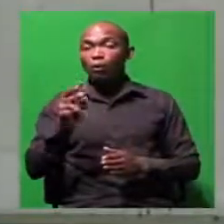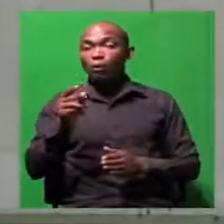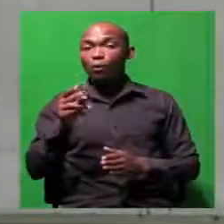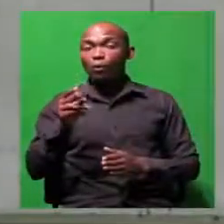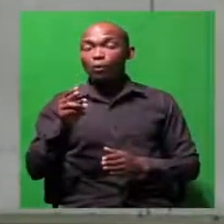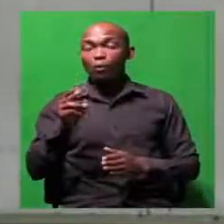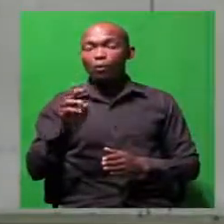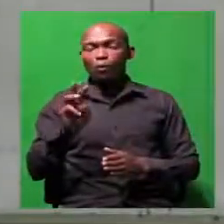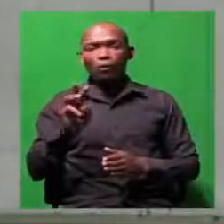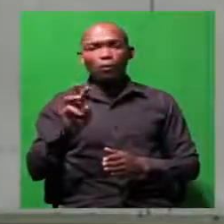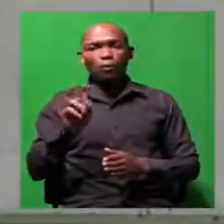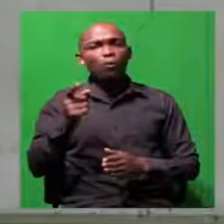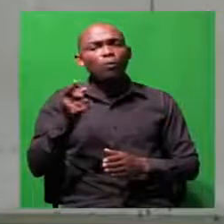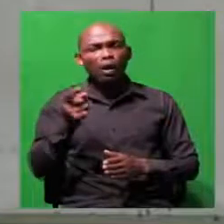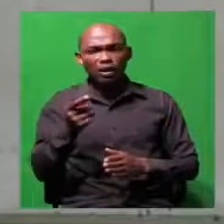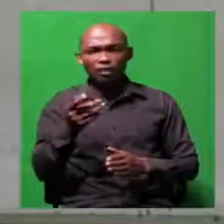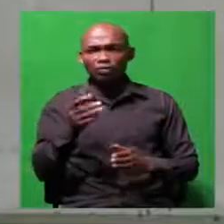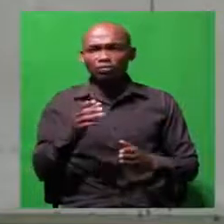object. So